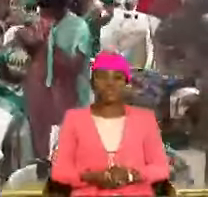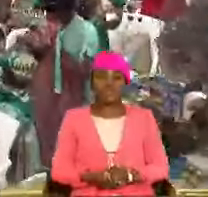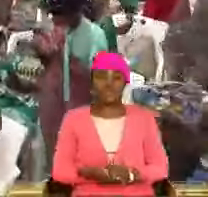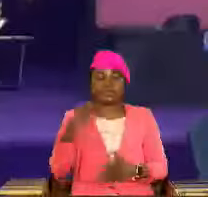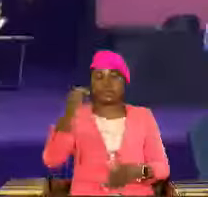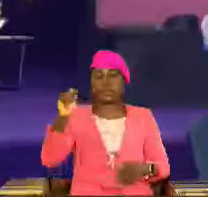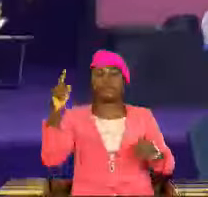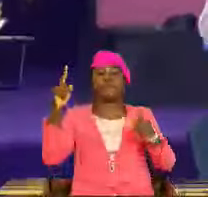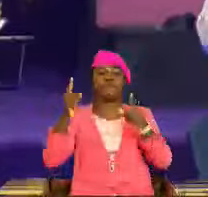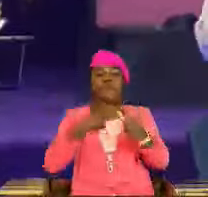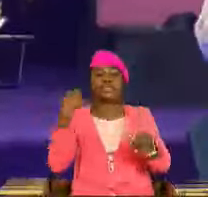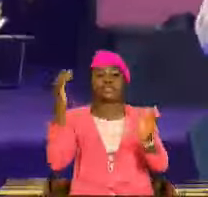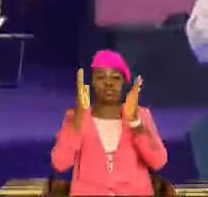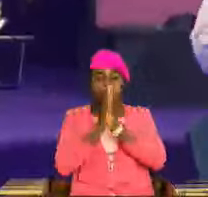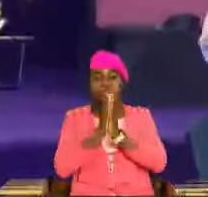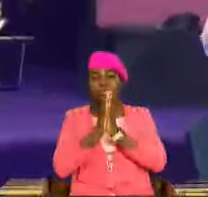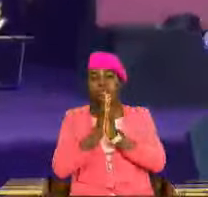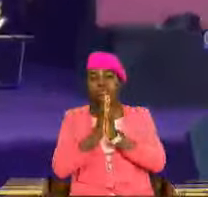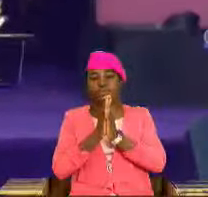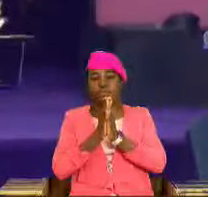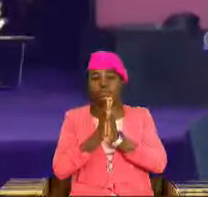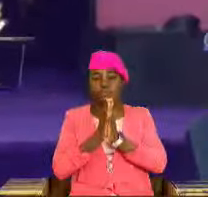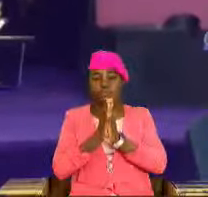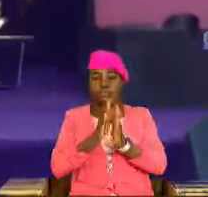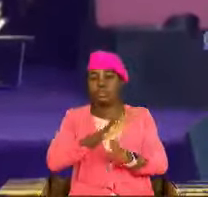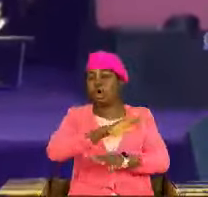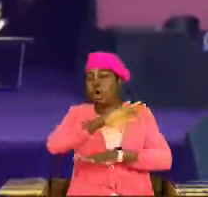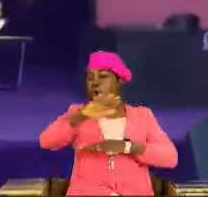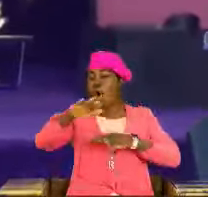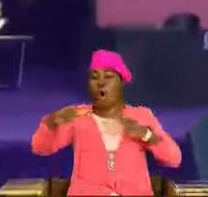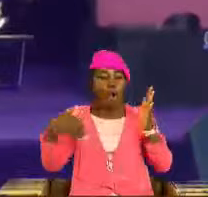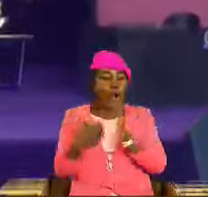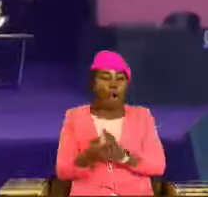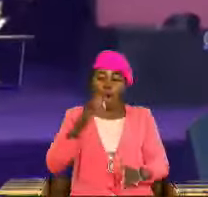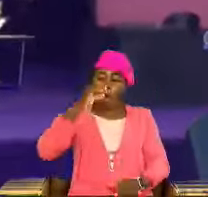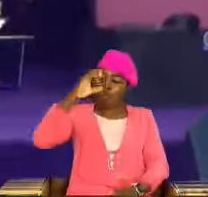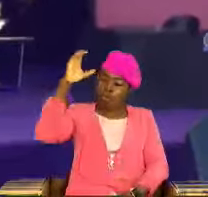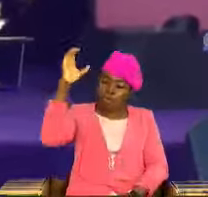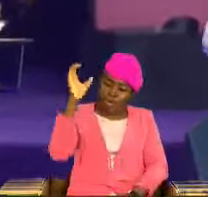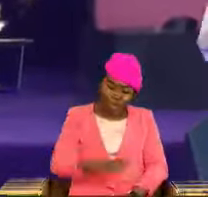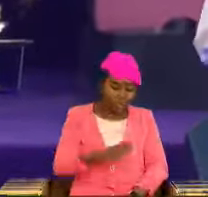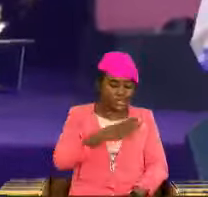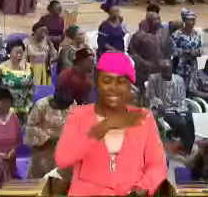first prayer Point all curses and destructive